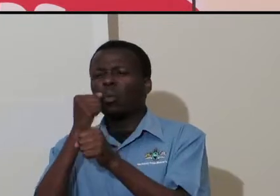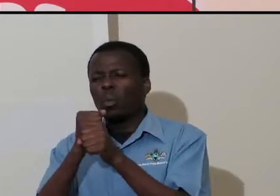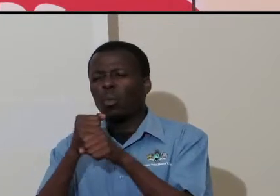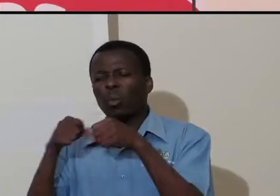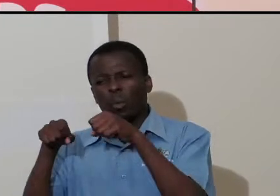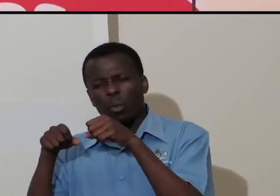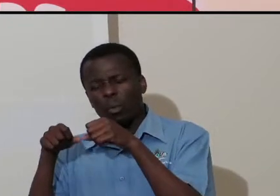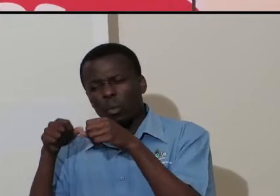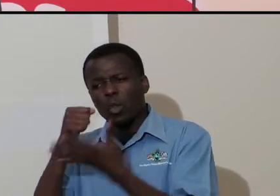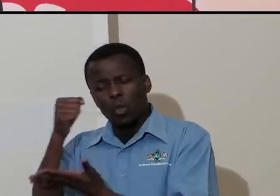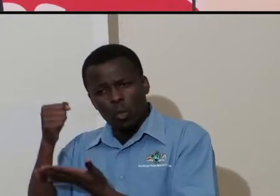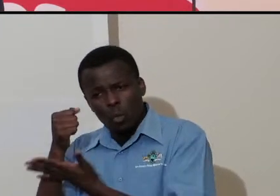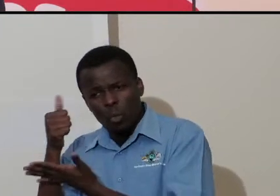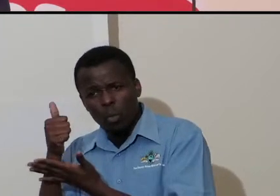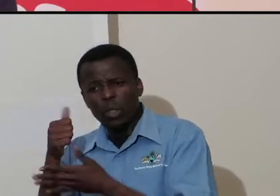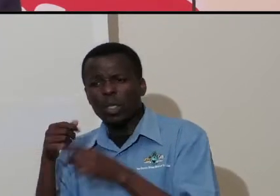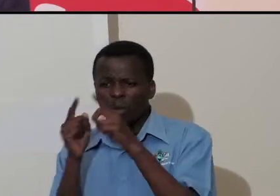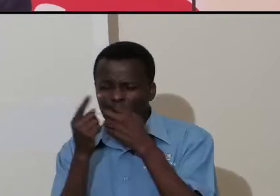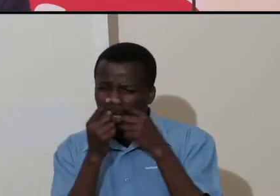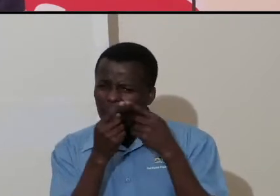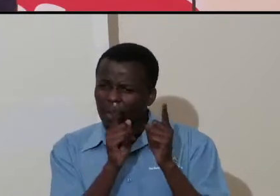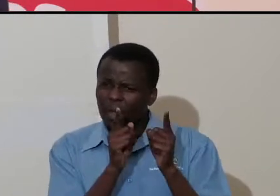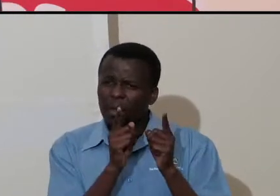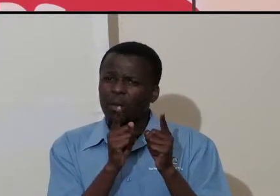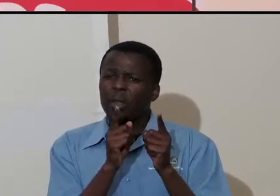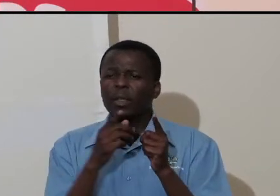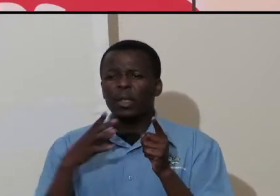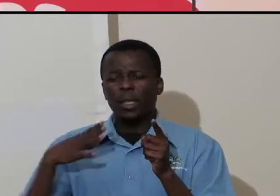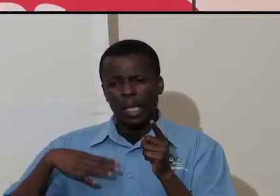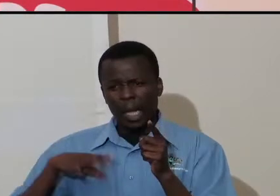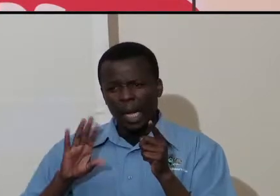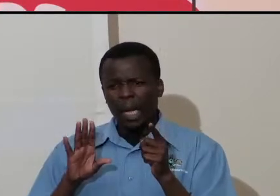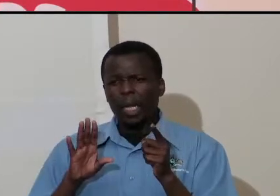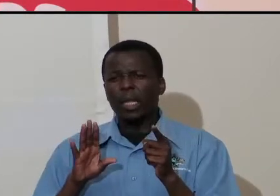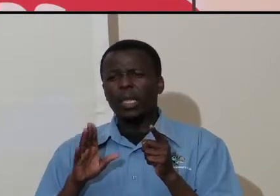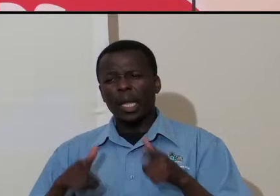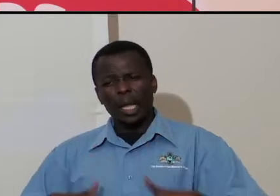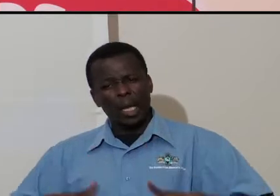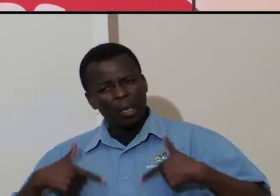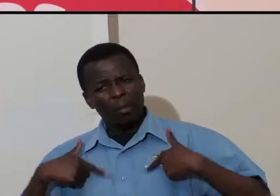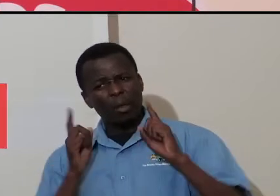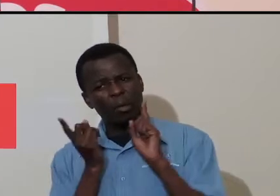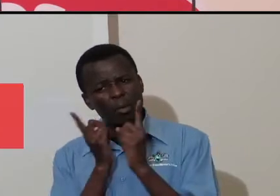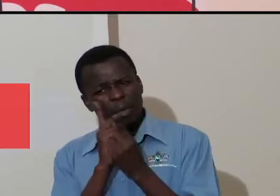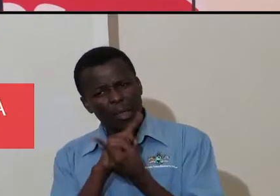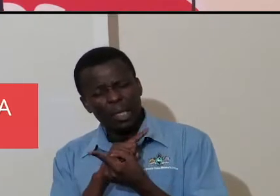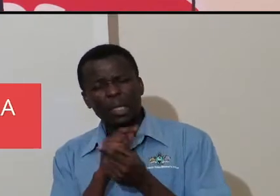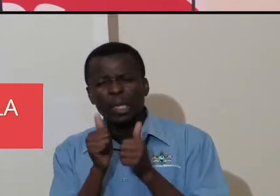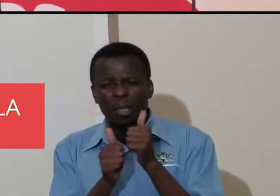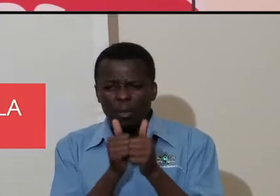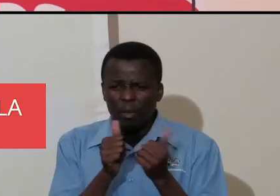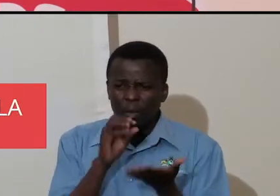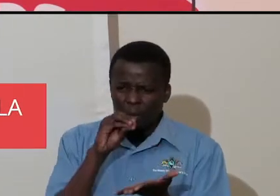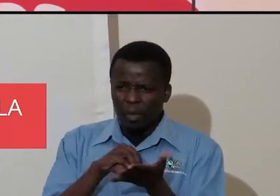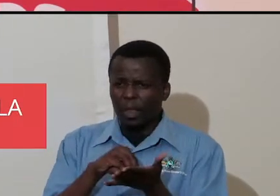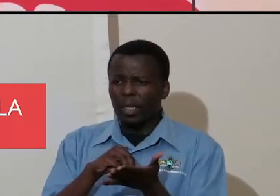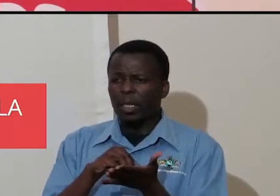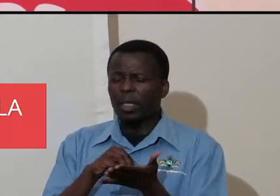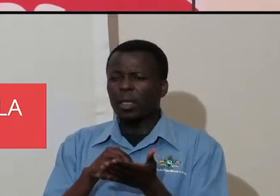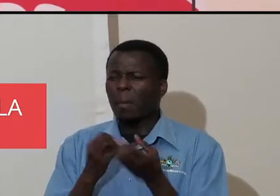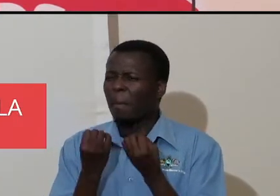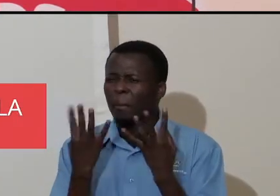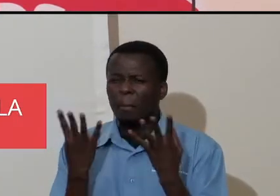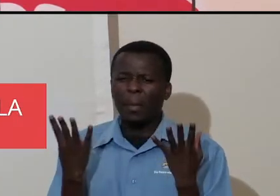and faith-based communities deliver life-changing services to those most affected and provide support